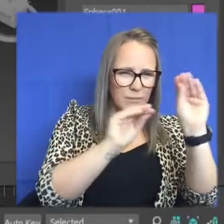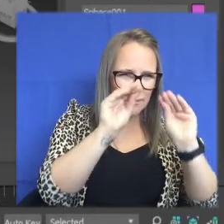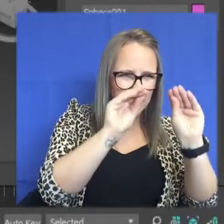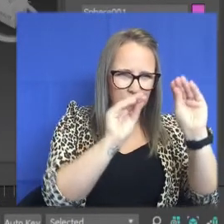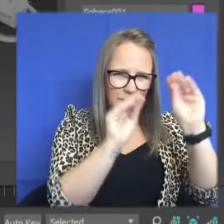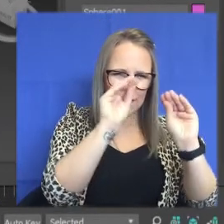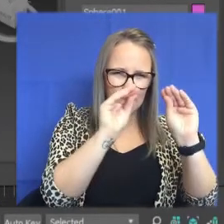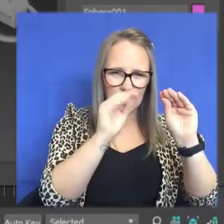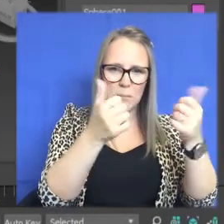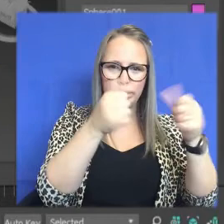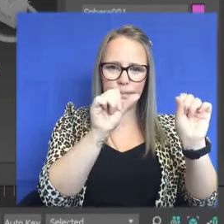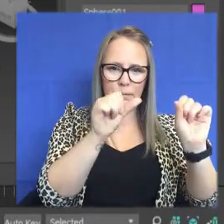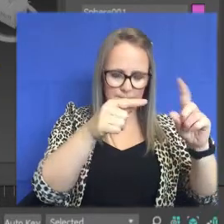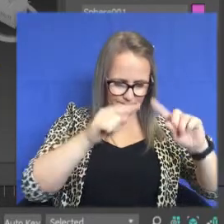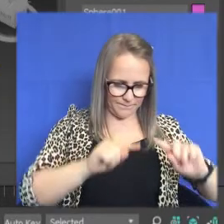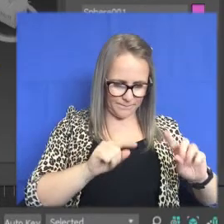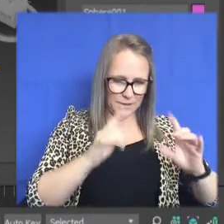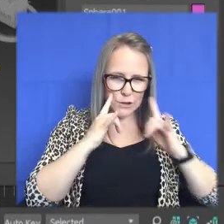and to make them fit.